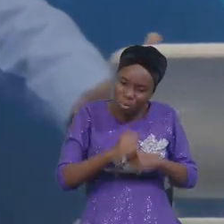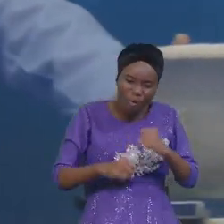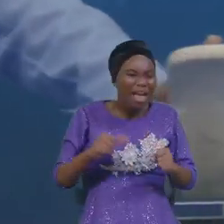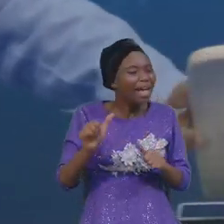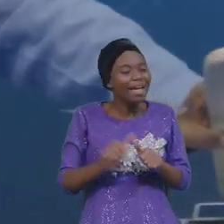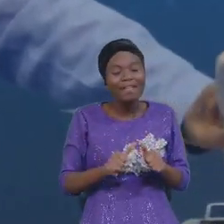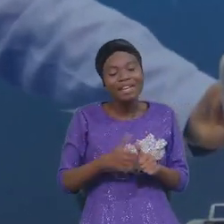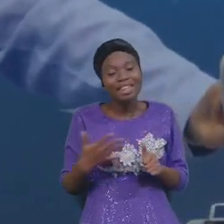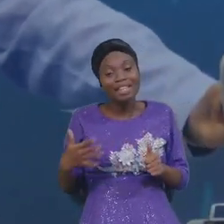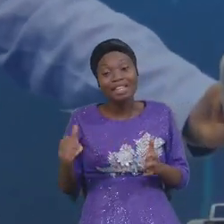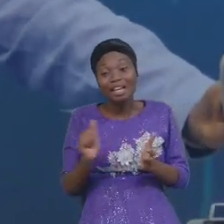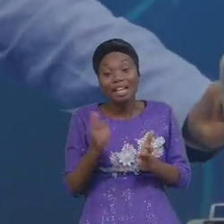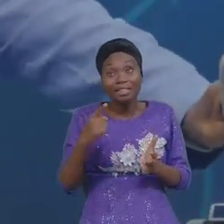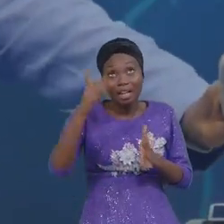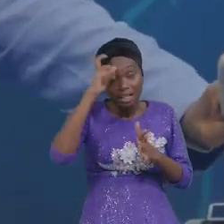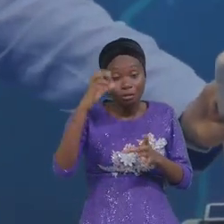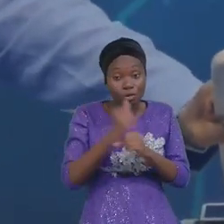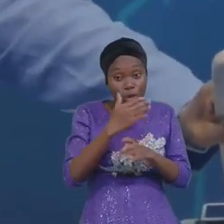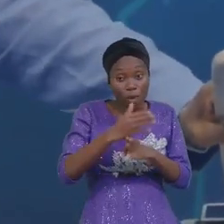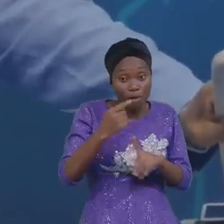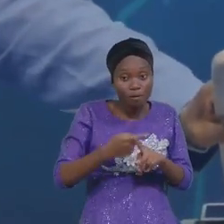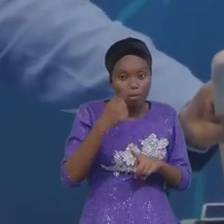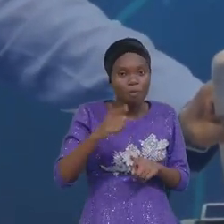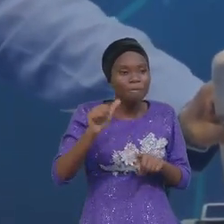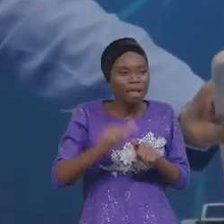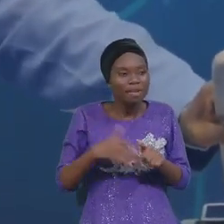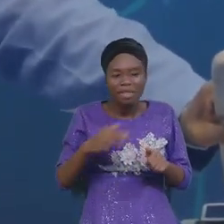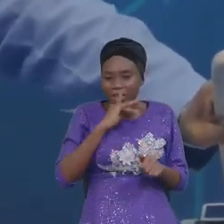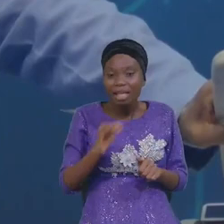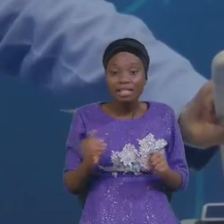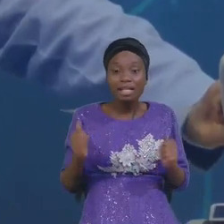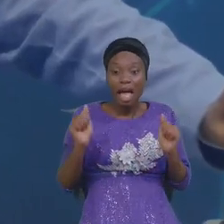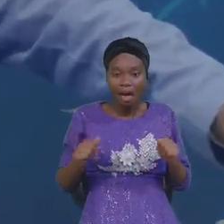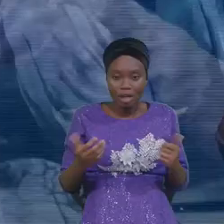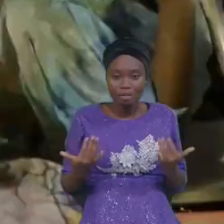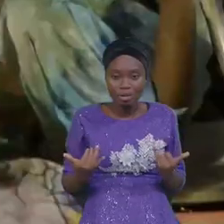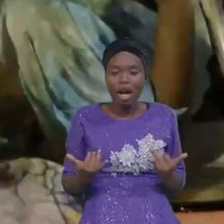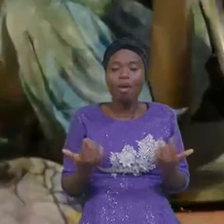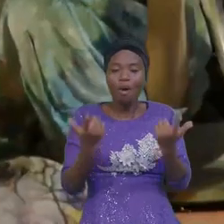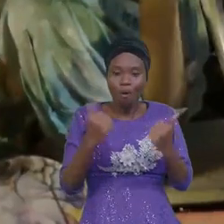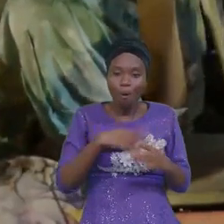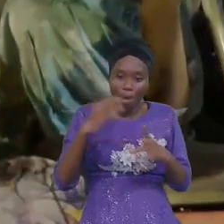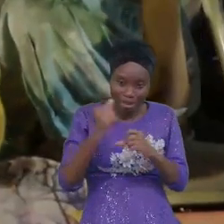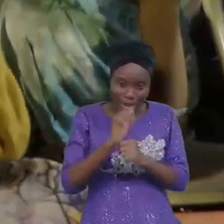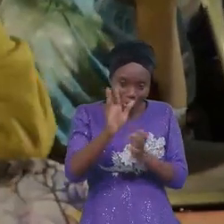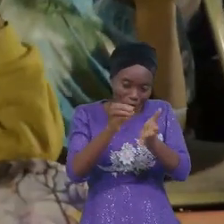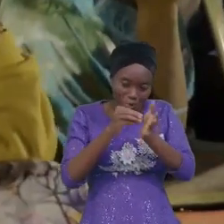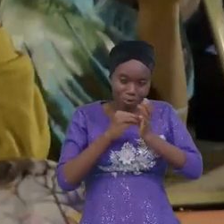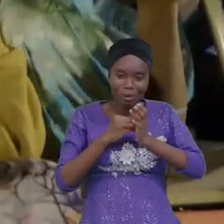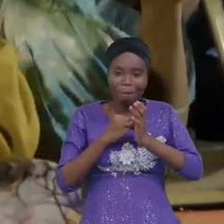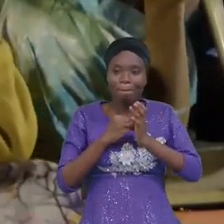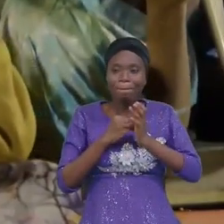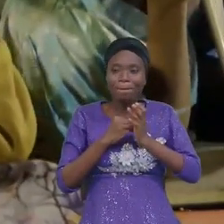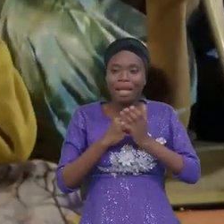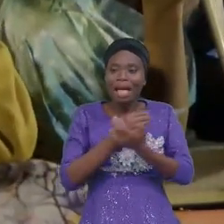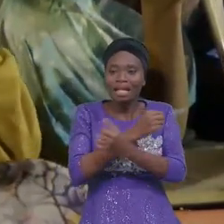the devil took away from you, everything is available now. Come and take your portion.